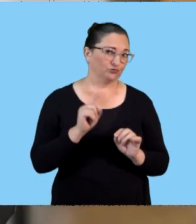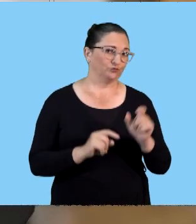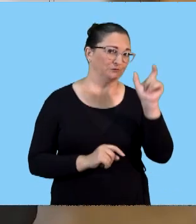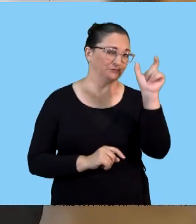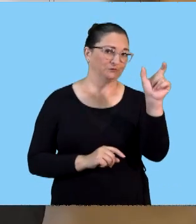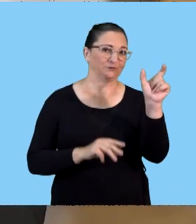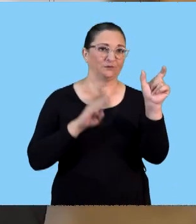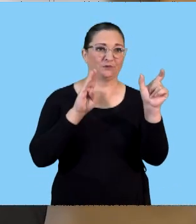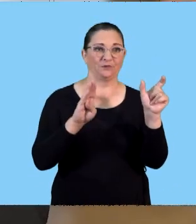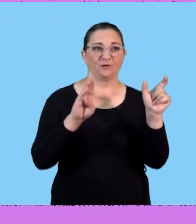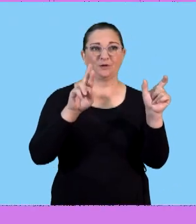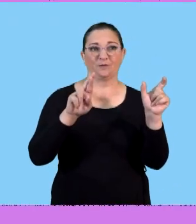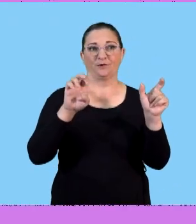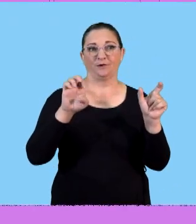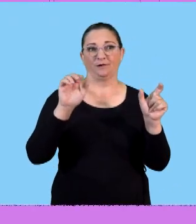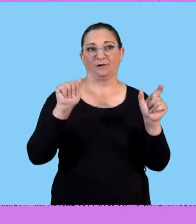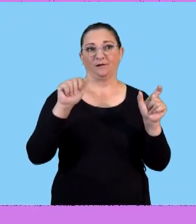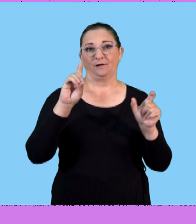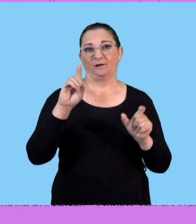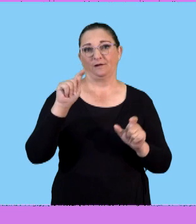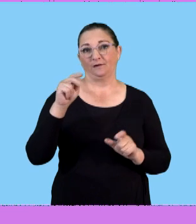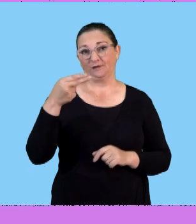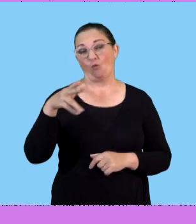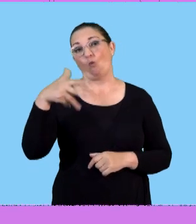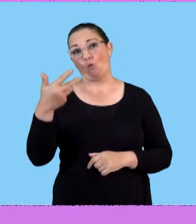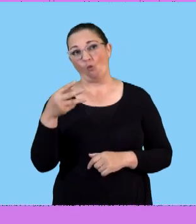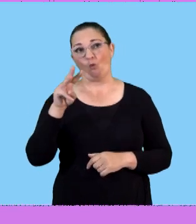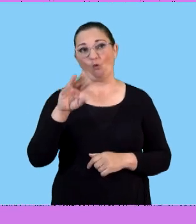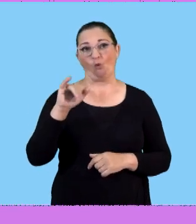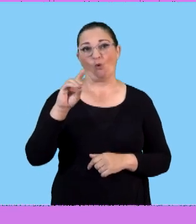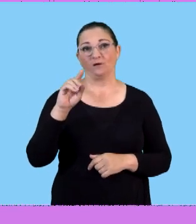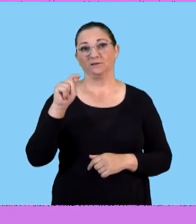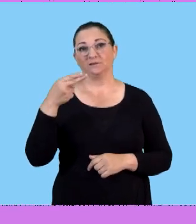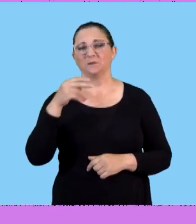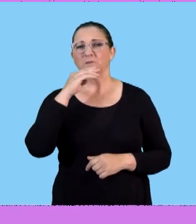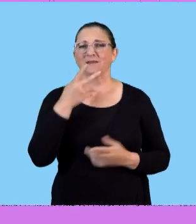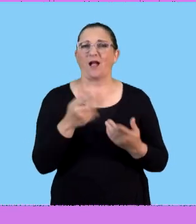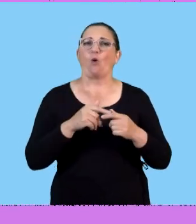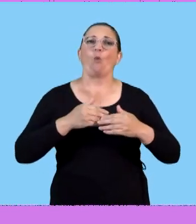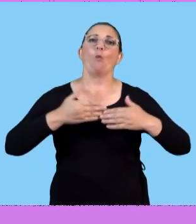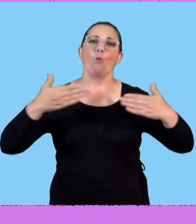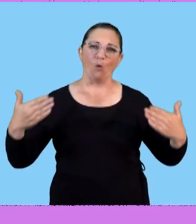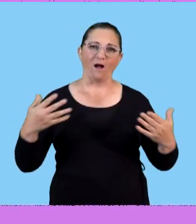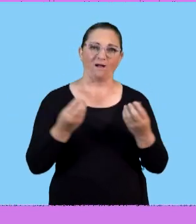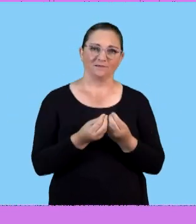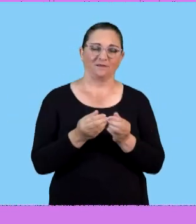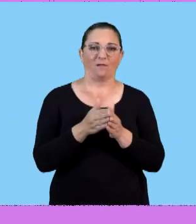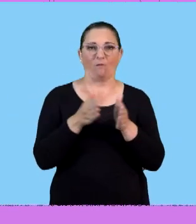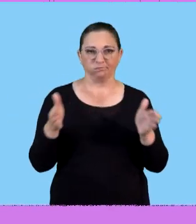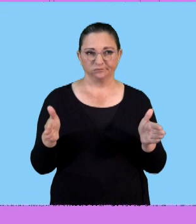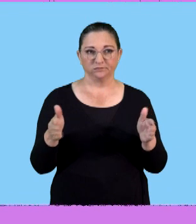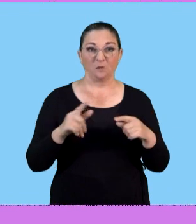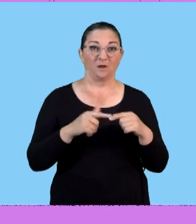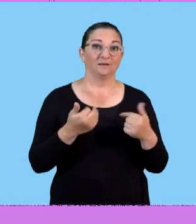I said breadth or width is basically defining how wide something is, right? Then when we